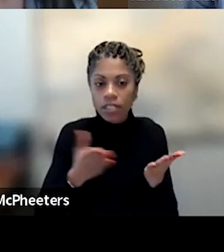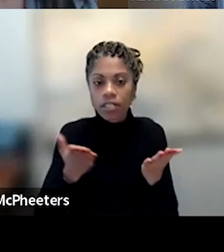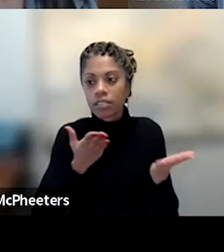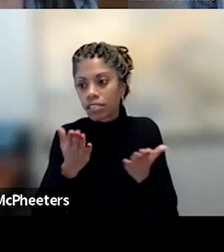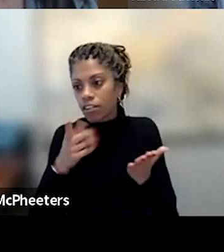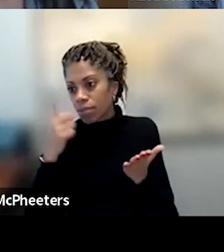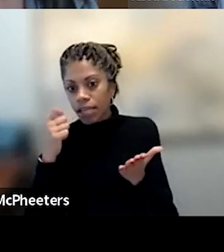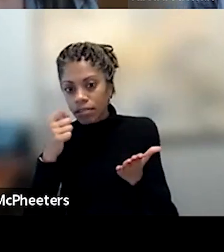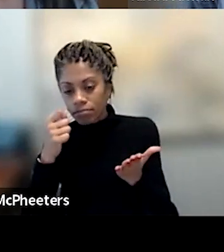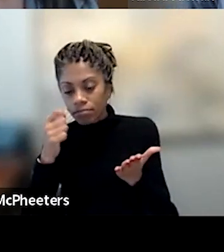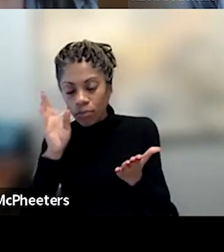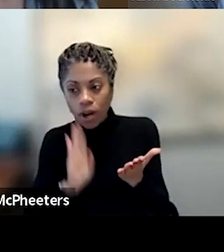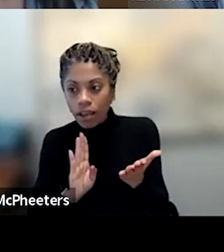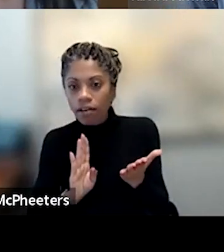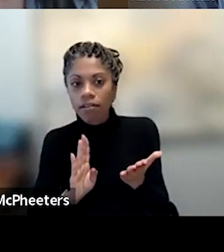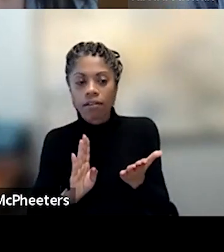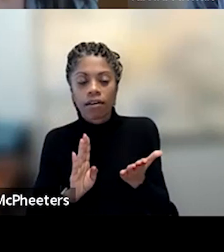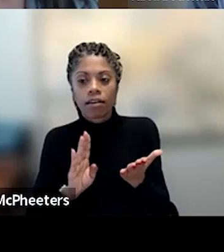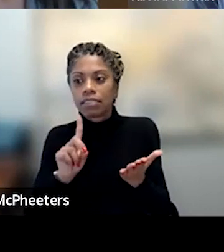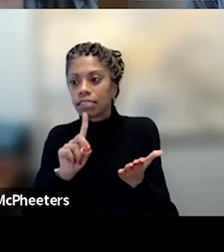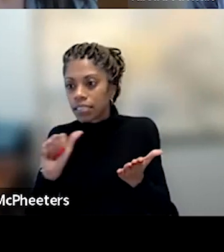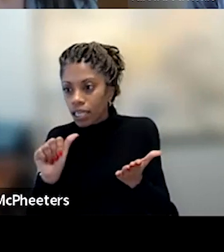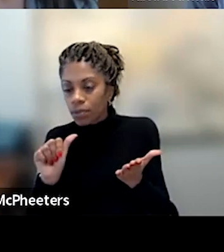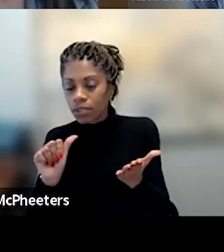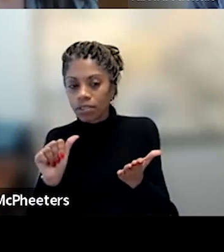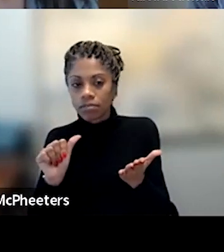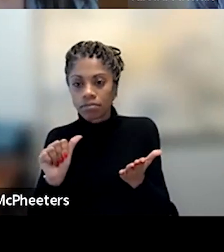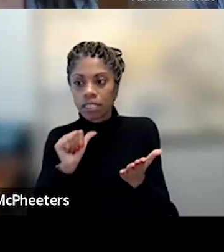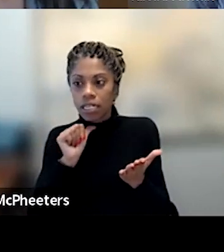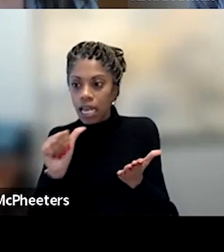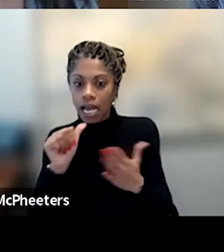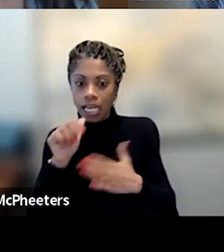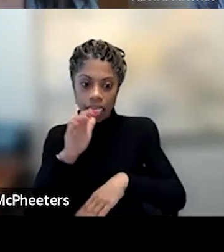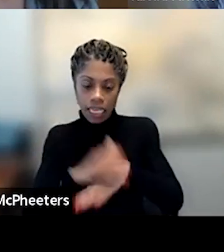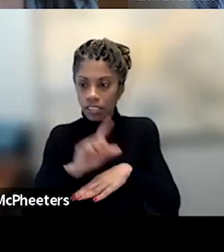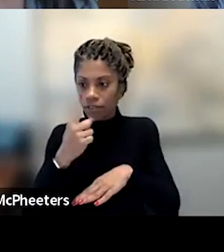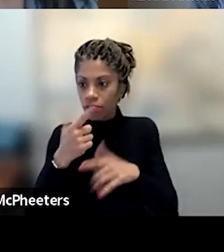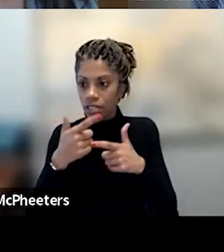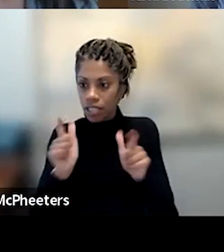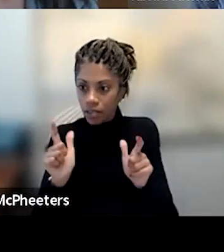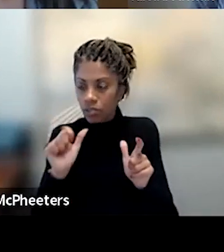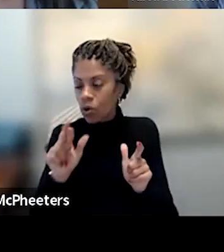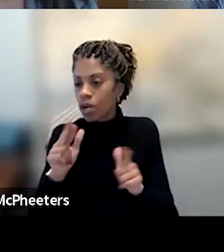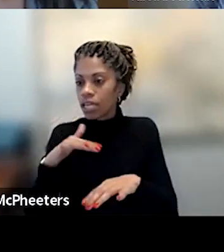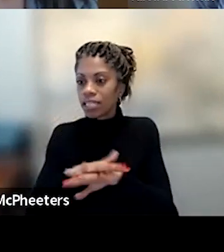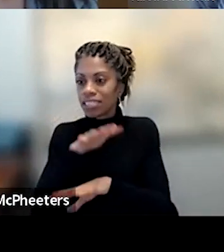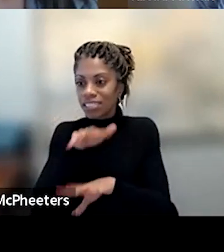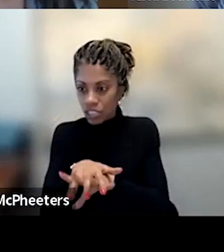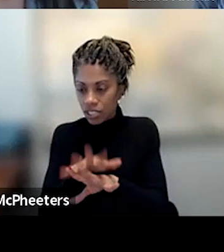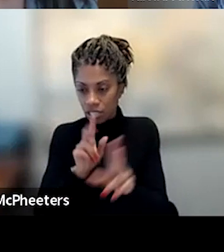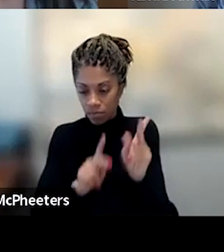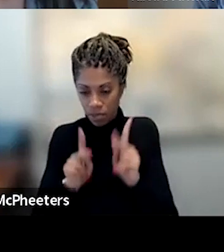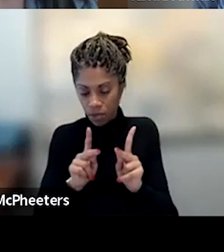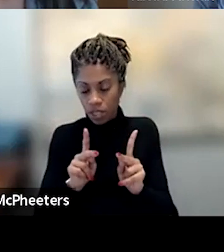or non-English speaking people or Indigenous people. So when you start the conversation there with